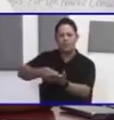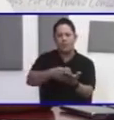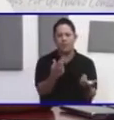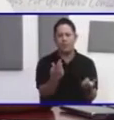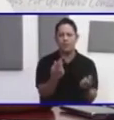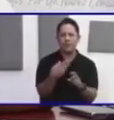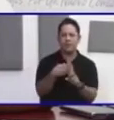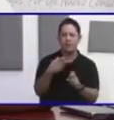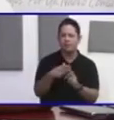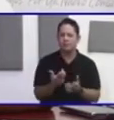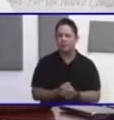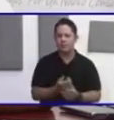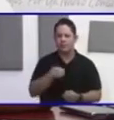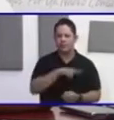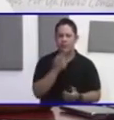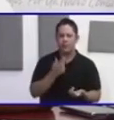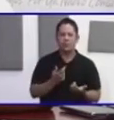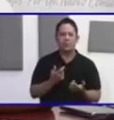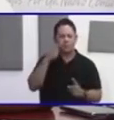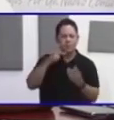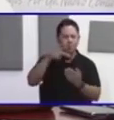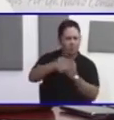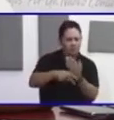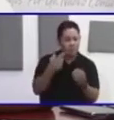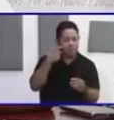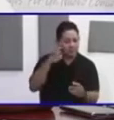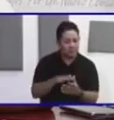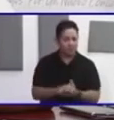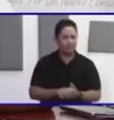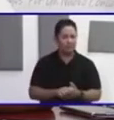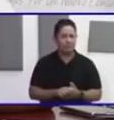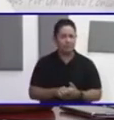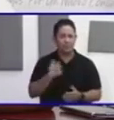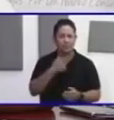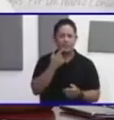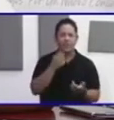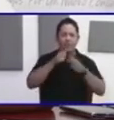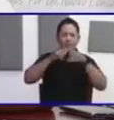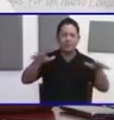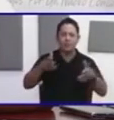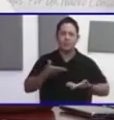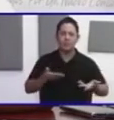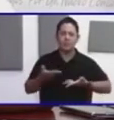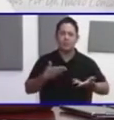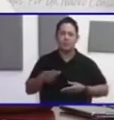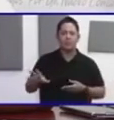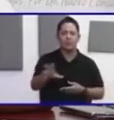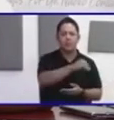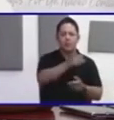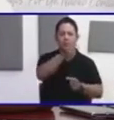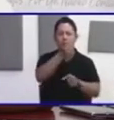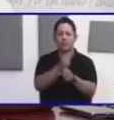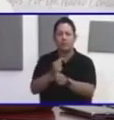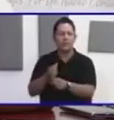own resources, or with our own budget to pay the public service, and with that, we're going to comply our word